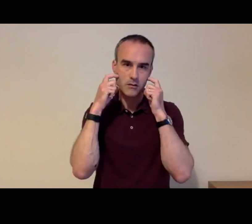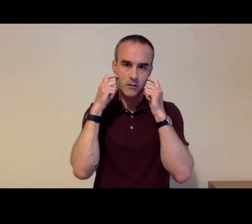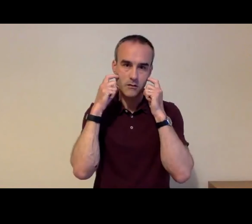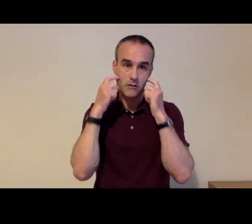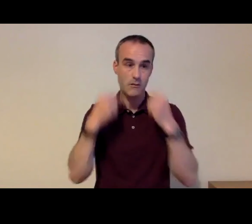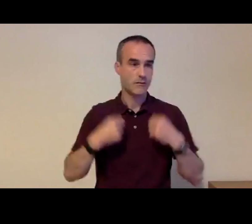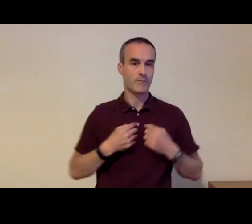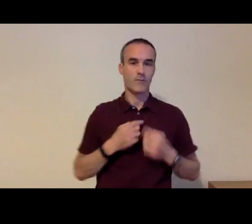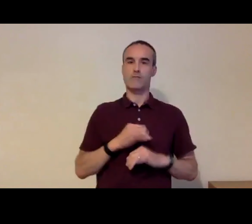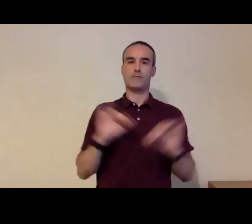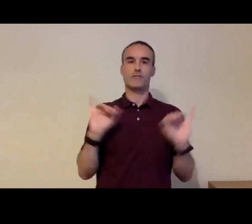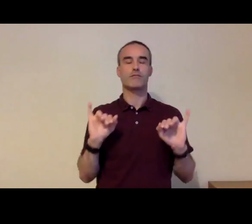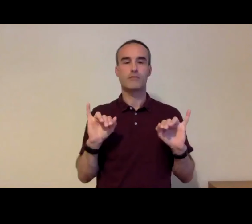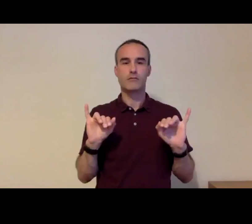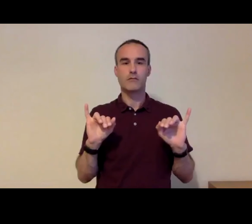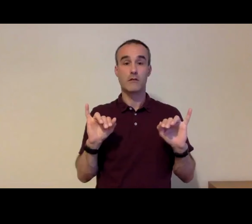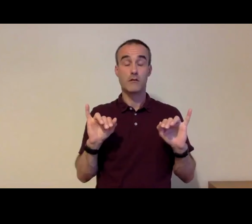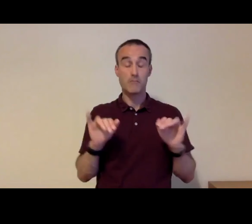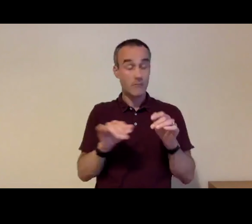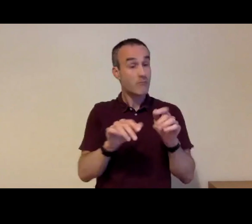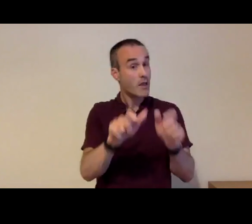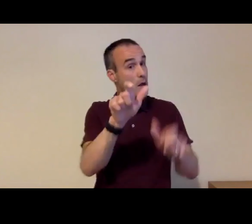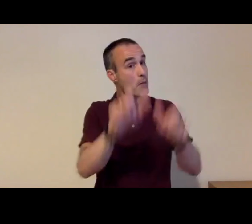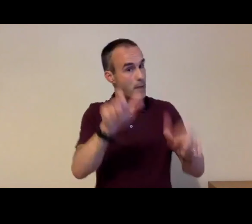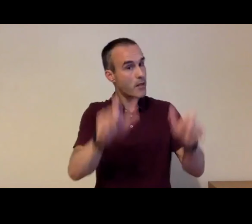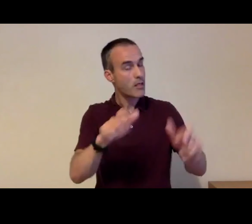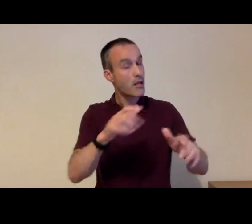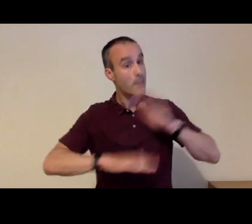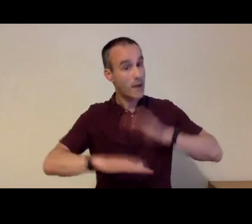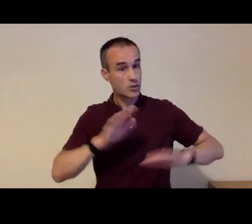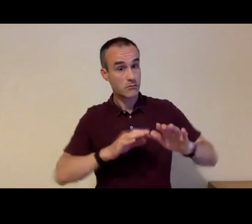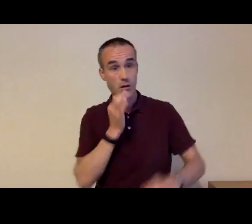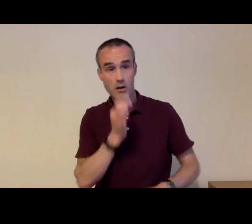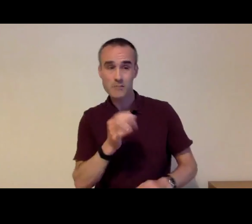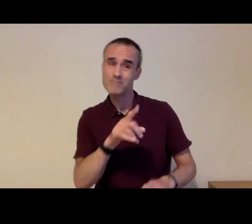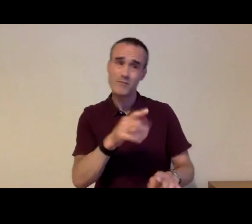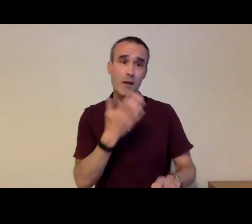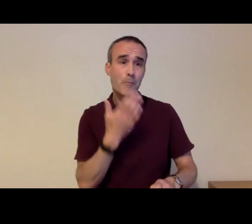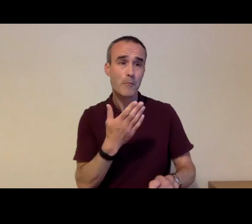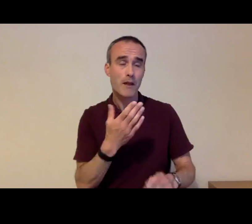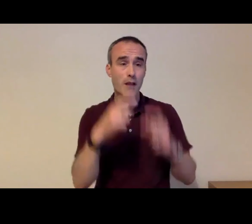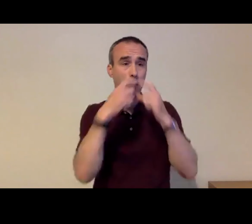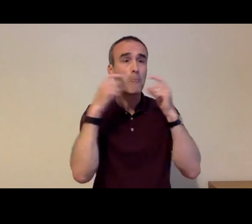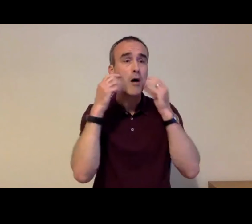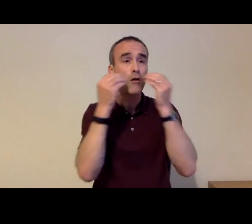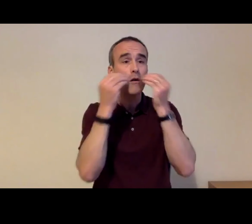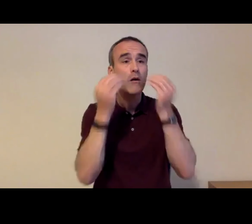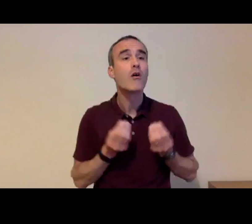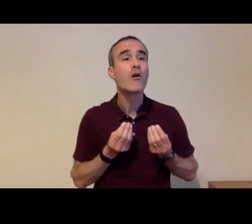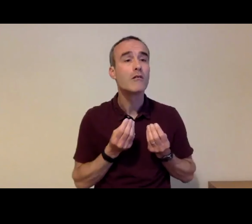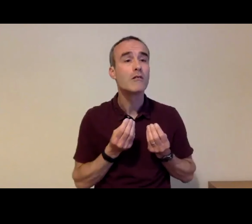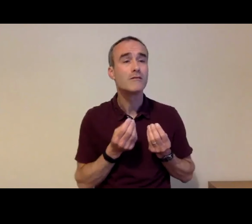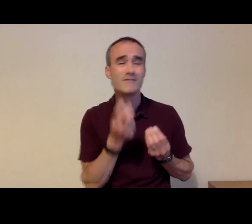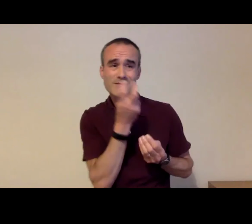I mean, people are being very good about it when I ask them to remove their mask, but it just gives you an indication.